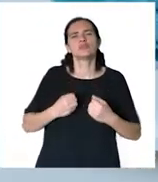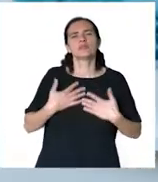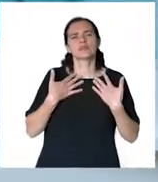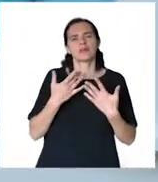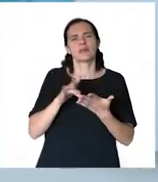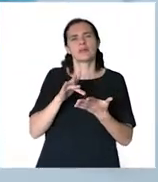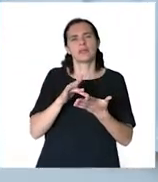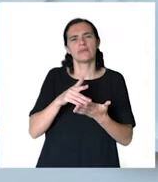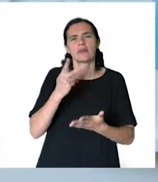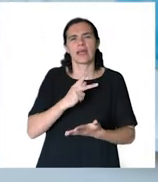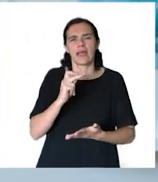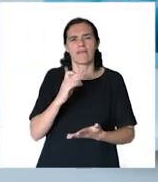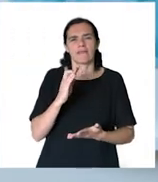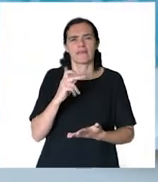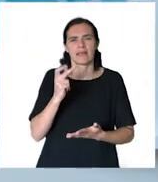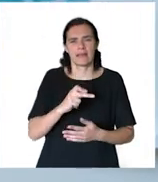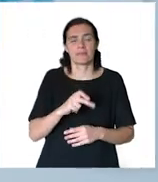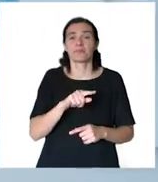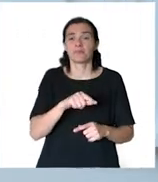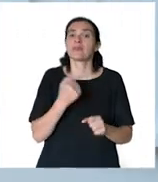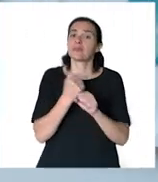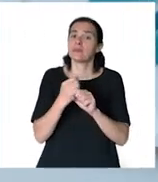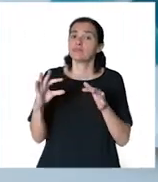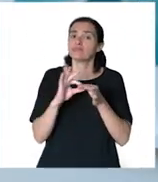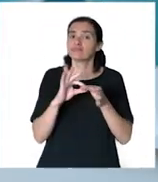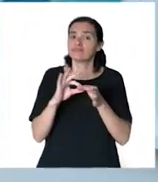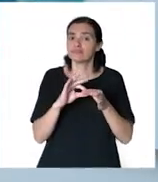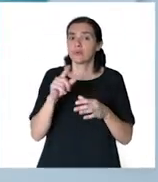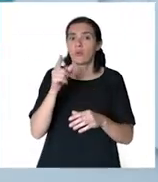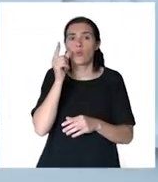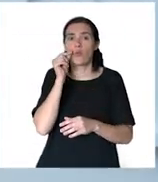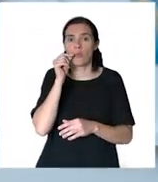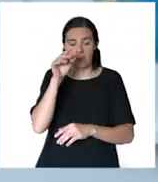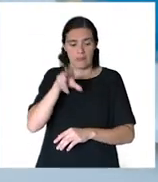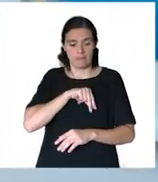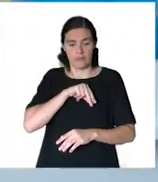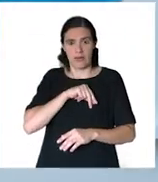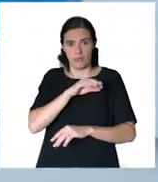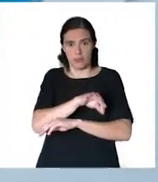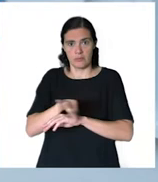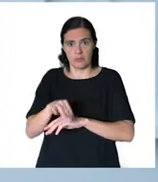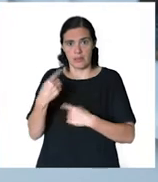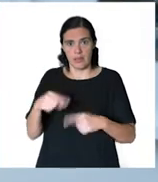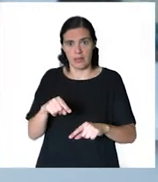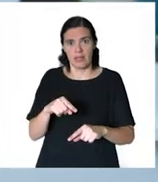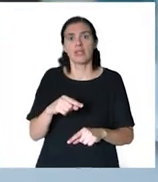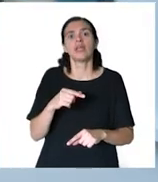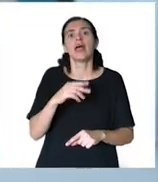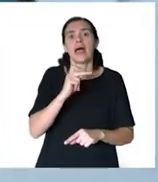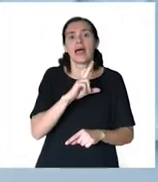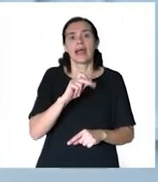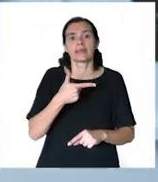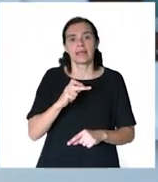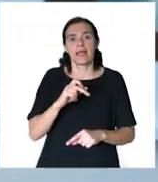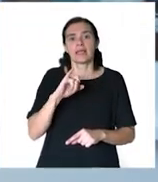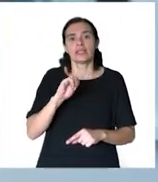And it's a collaboration that she had with the Pritzker Prize-winning architector, Arata Isozaki.